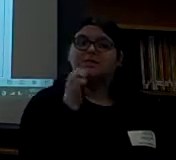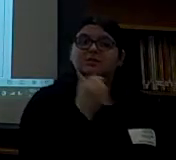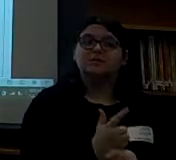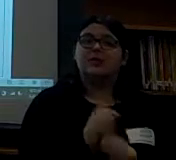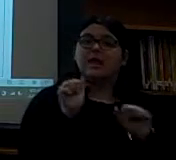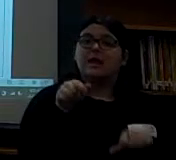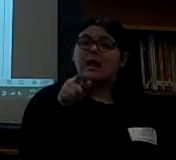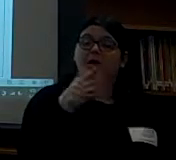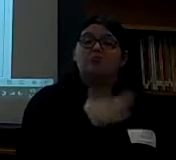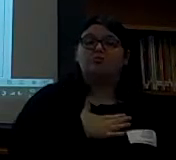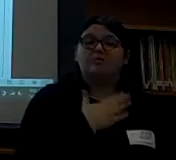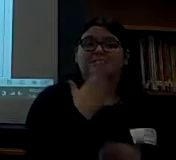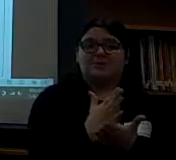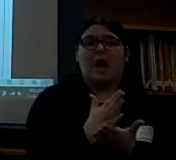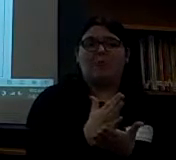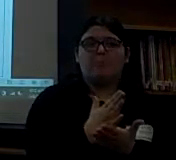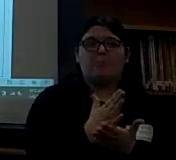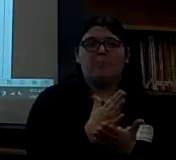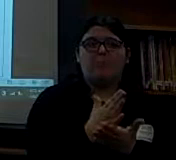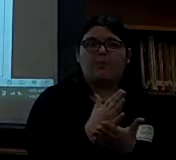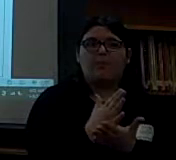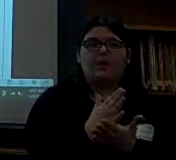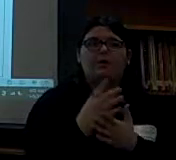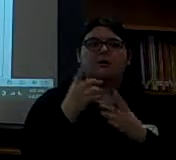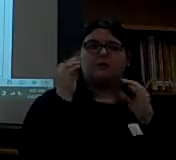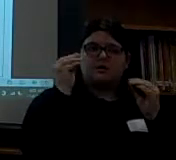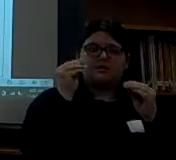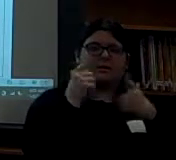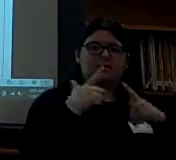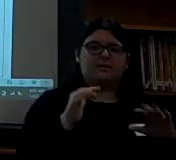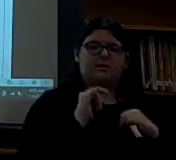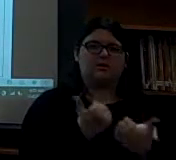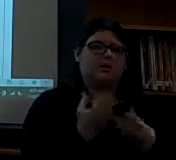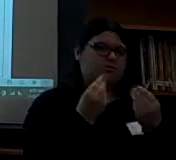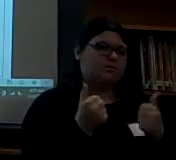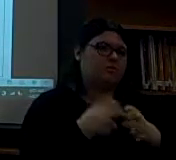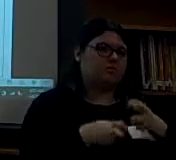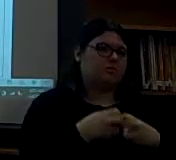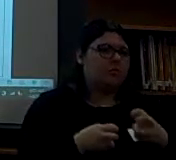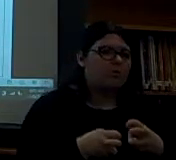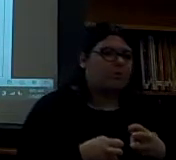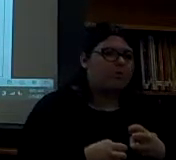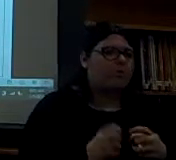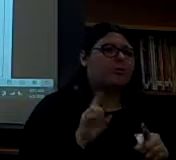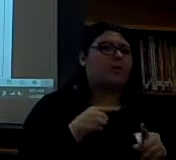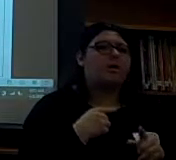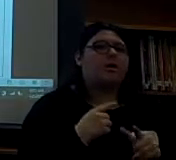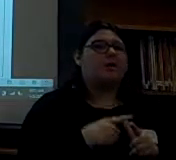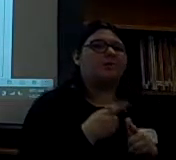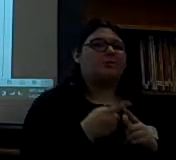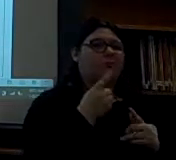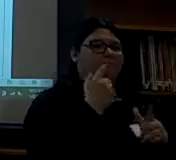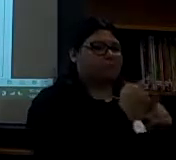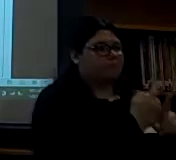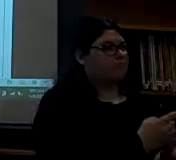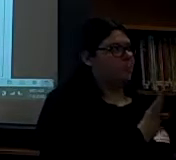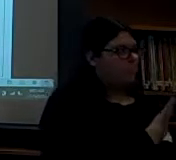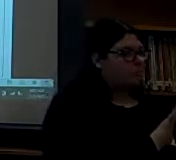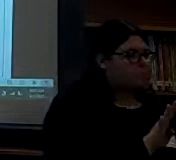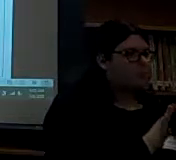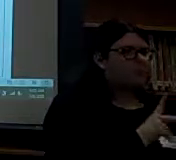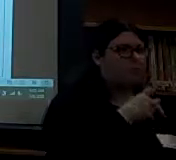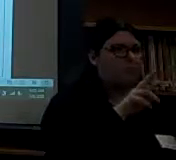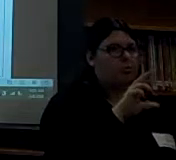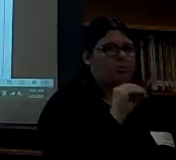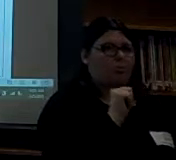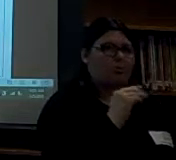please stop? I taught them the language to be able to solve problems. And guess what? Then when you're correcting behavior, when you've proactively